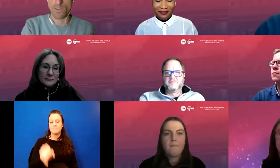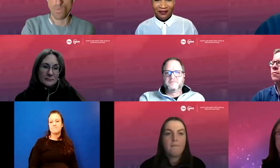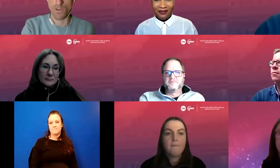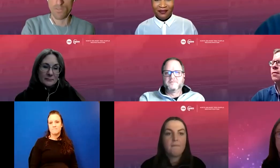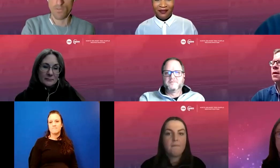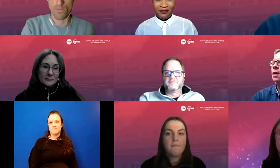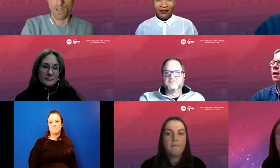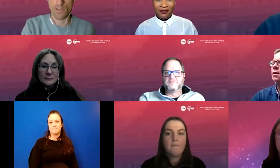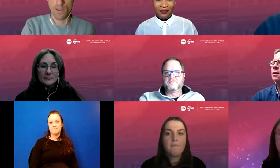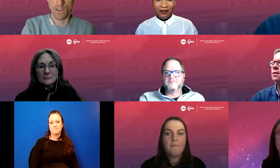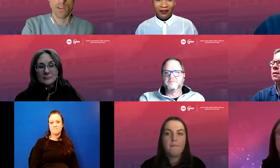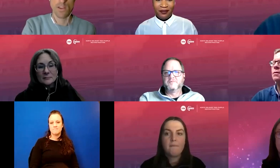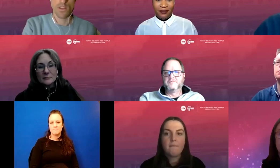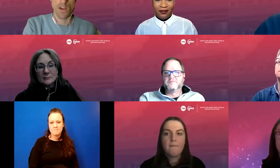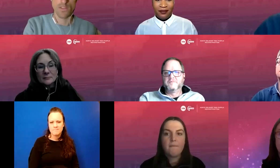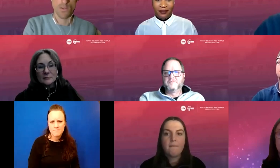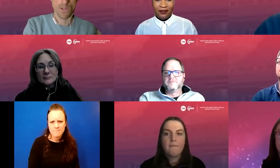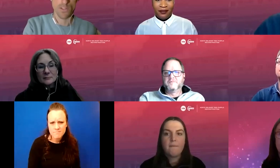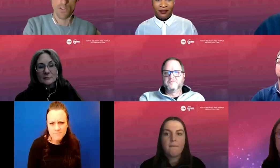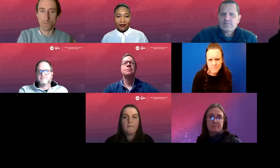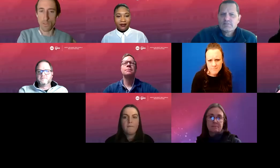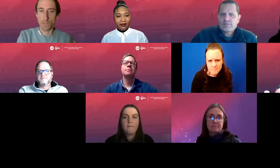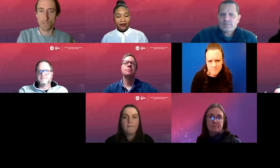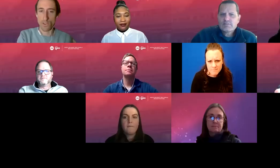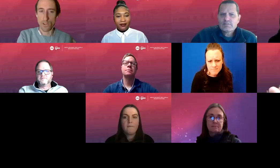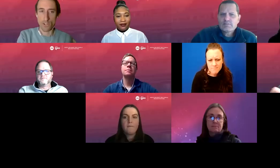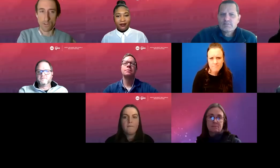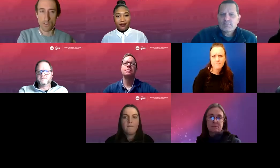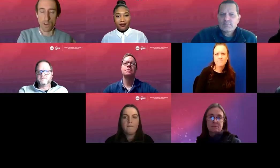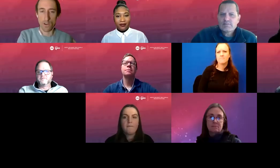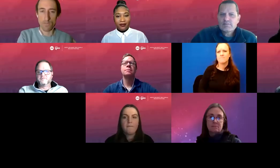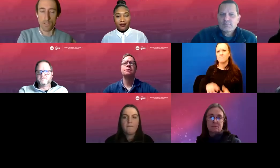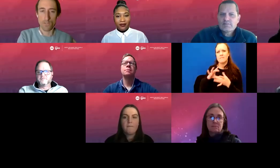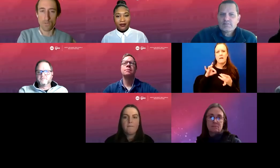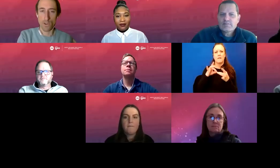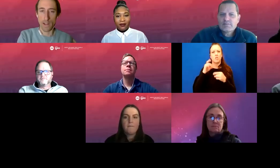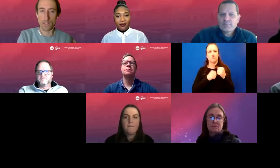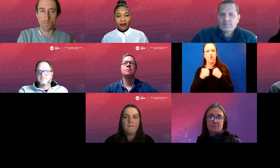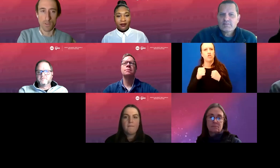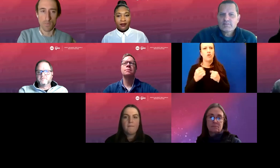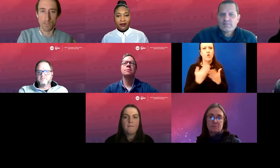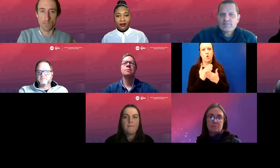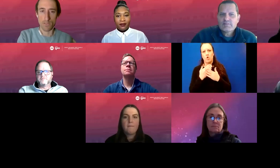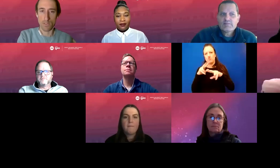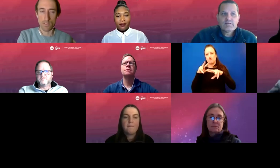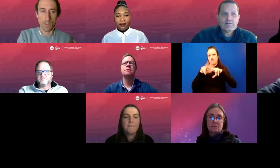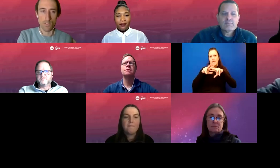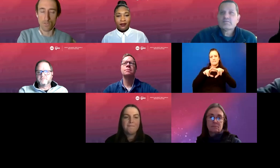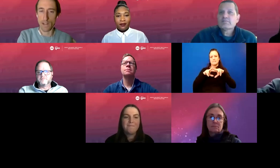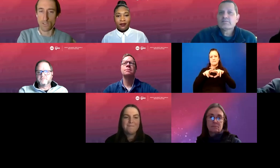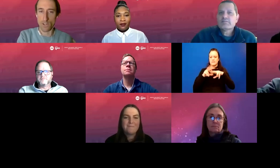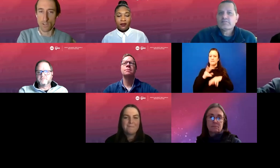in on this one as well, feel free. Uh, this question is also about the structure of the new tracks being built,